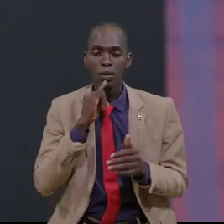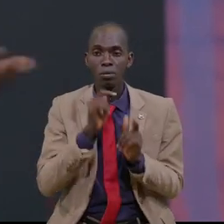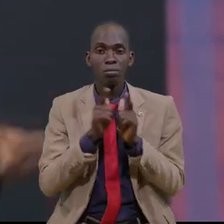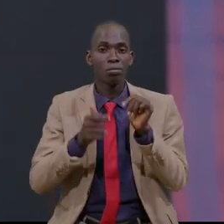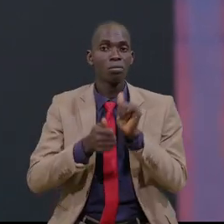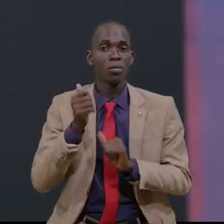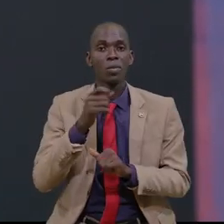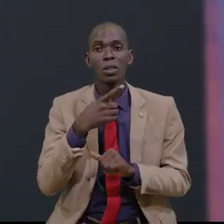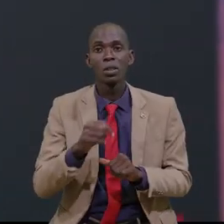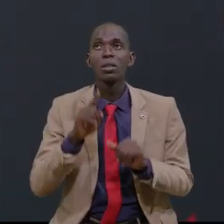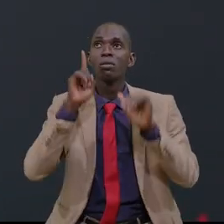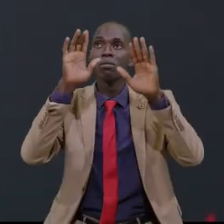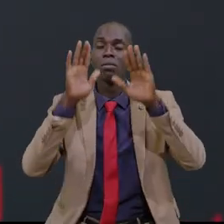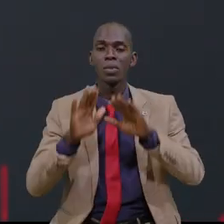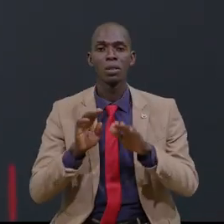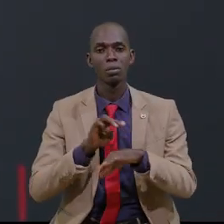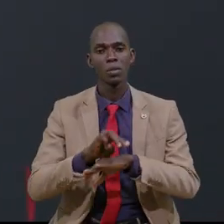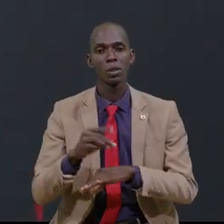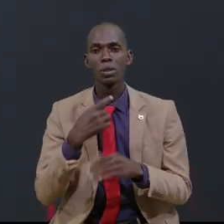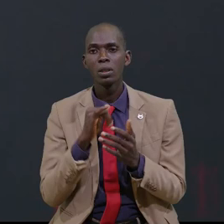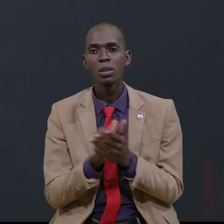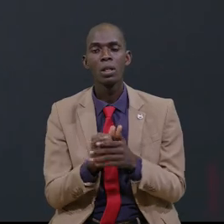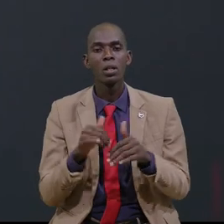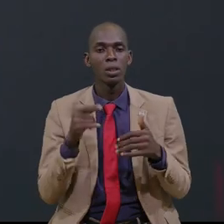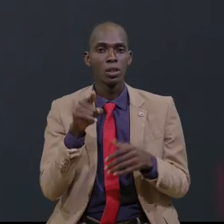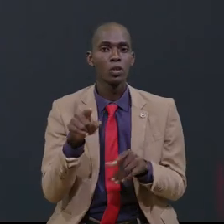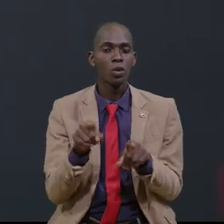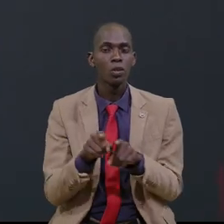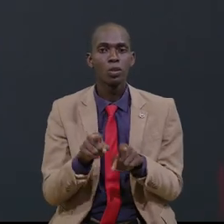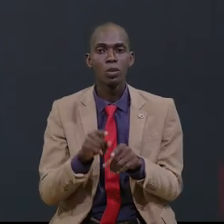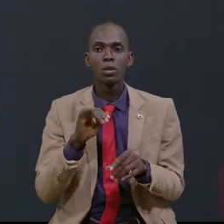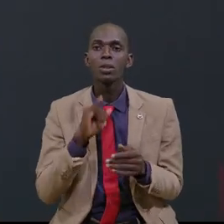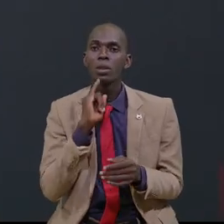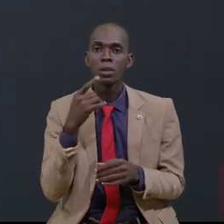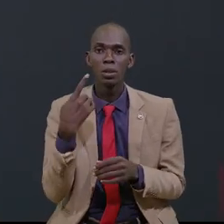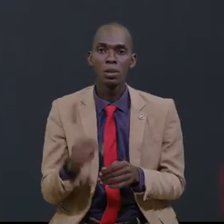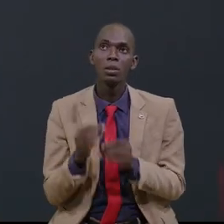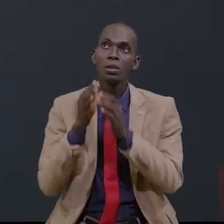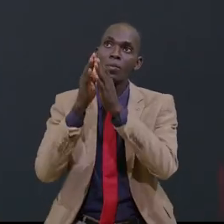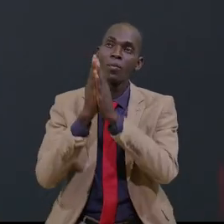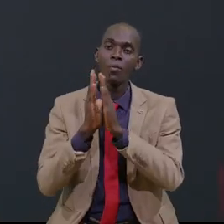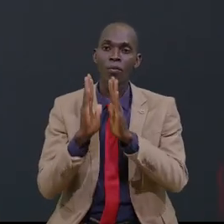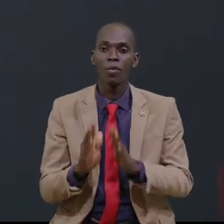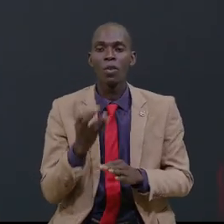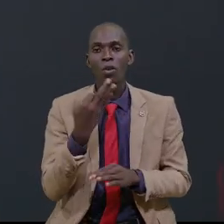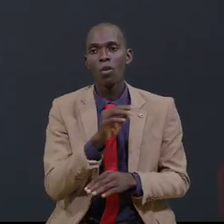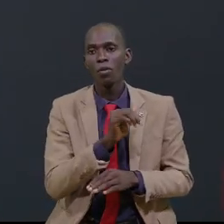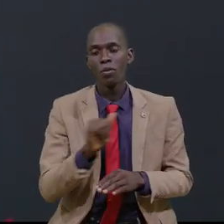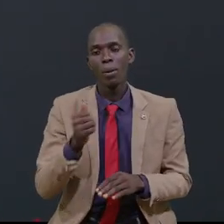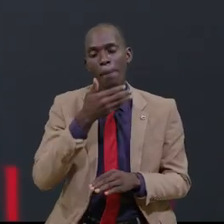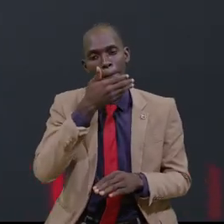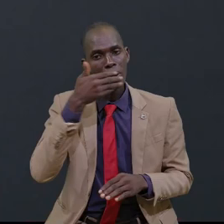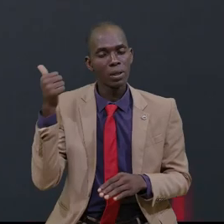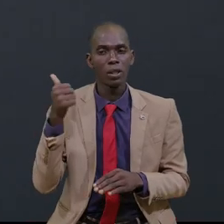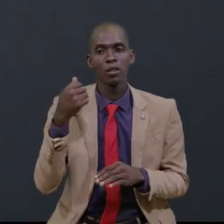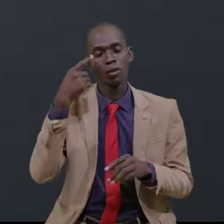ministry now says by how much he also is the mediator of a better covenant. Once